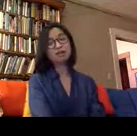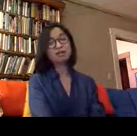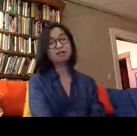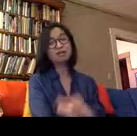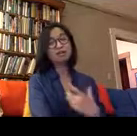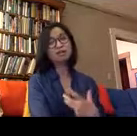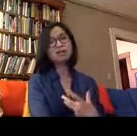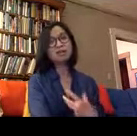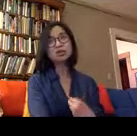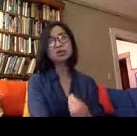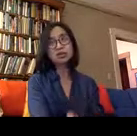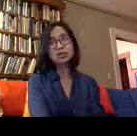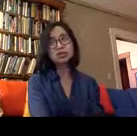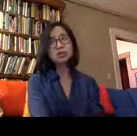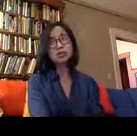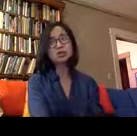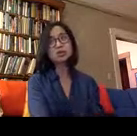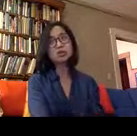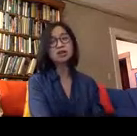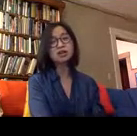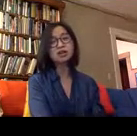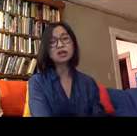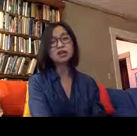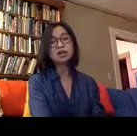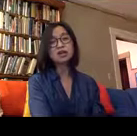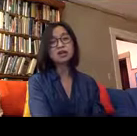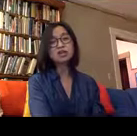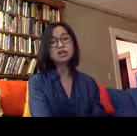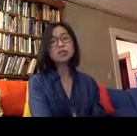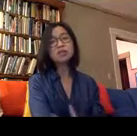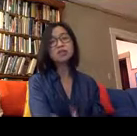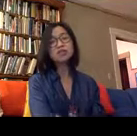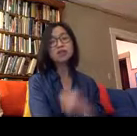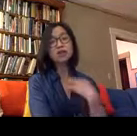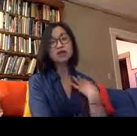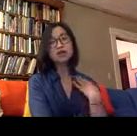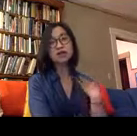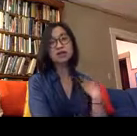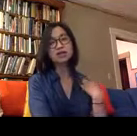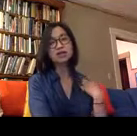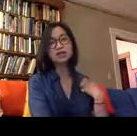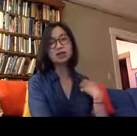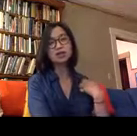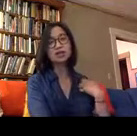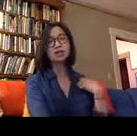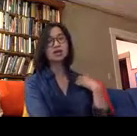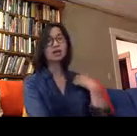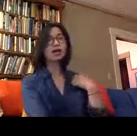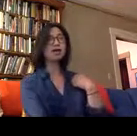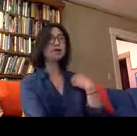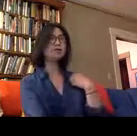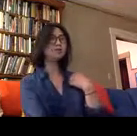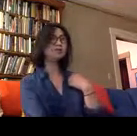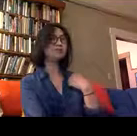it makes me so nourished in so many different ways. And so